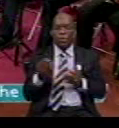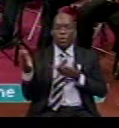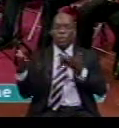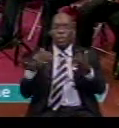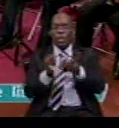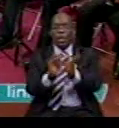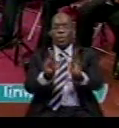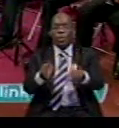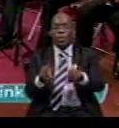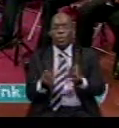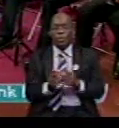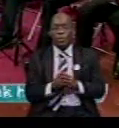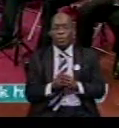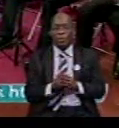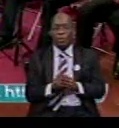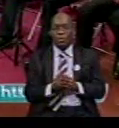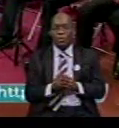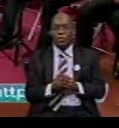Bring that person, please.